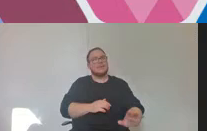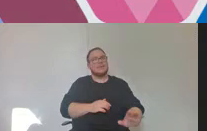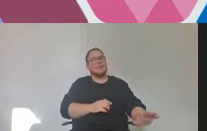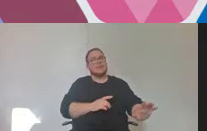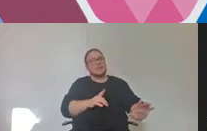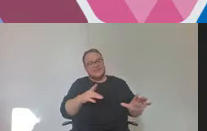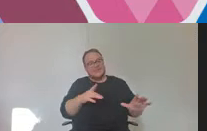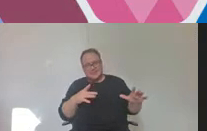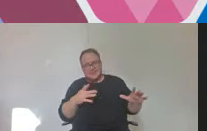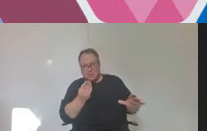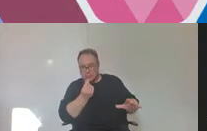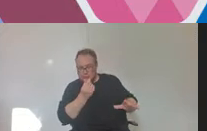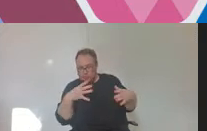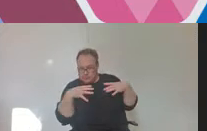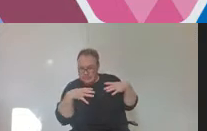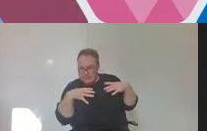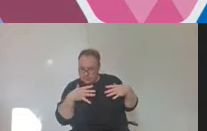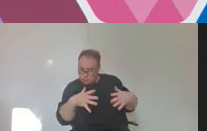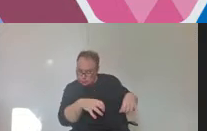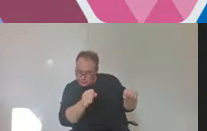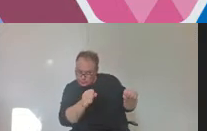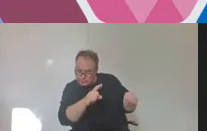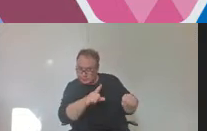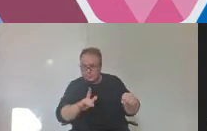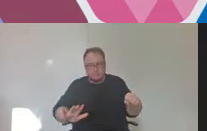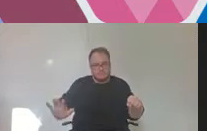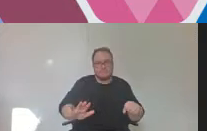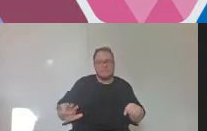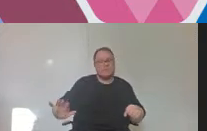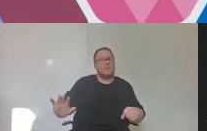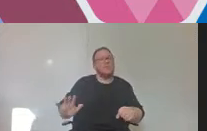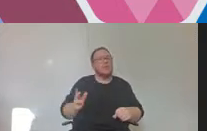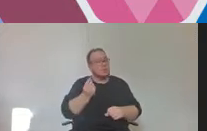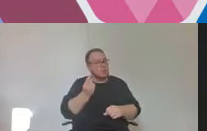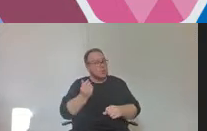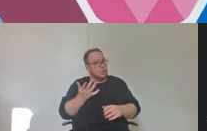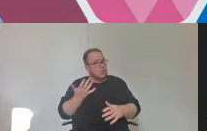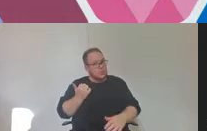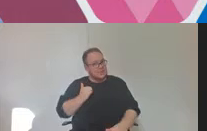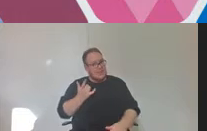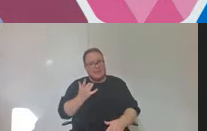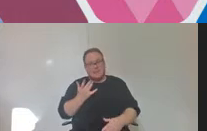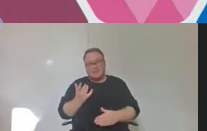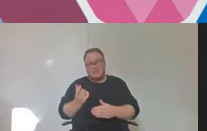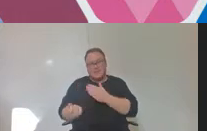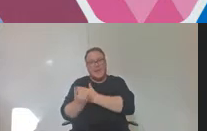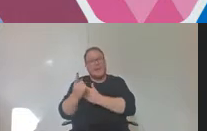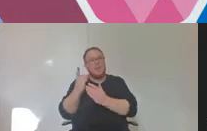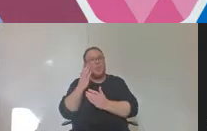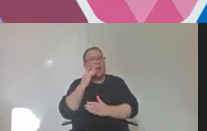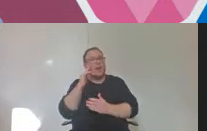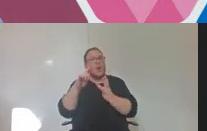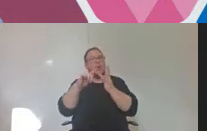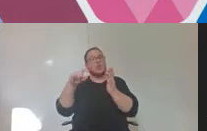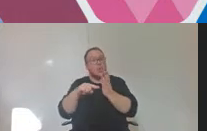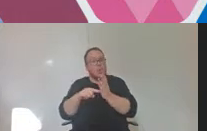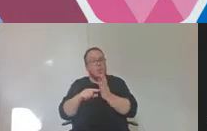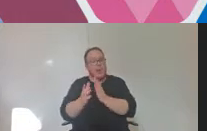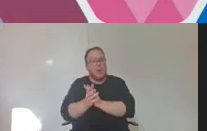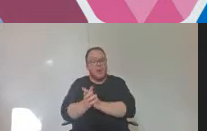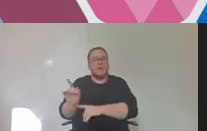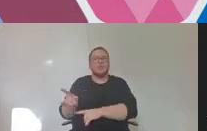to go, and in the southeast certainly we're expecting something to happen in October. Just in terms of what